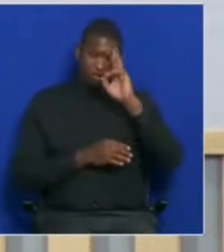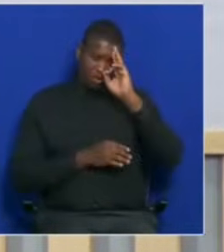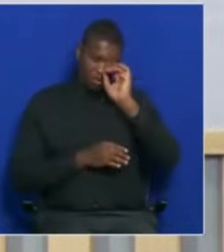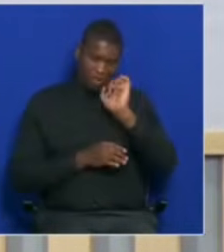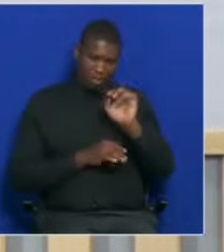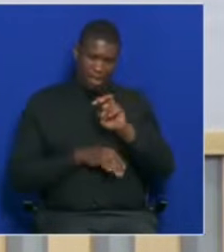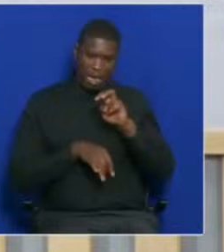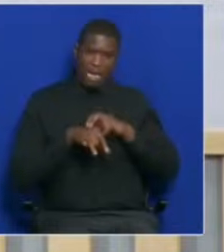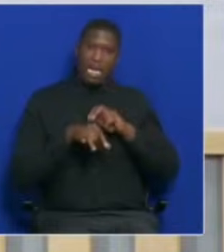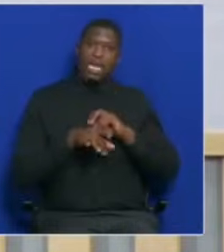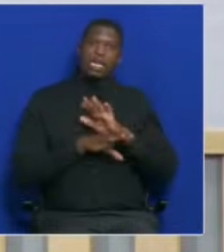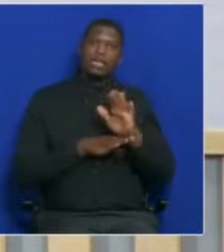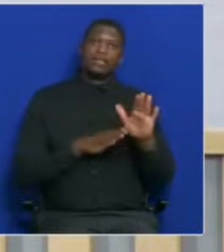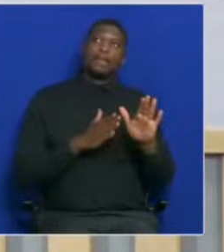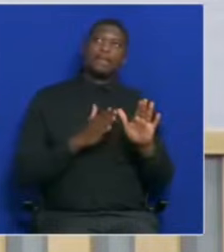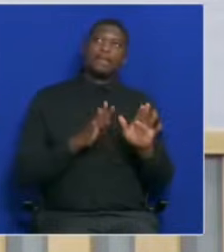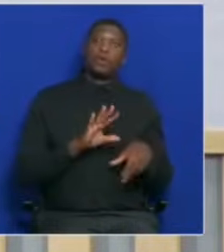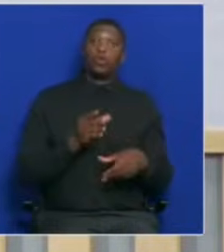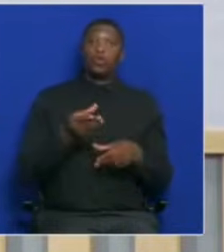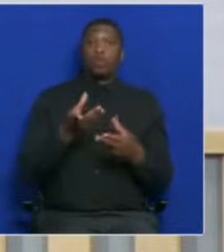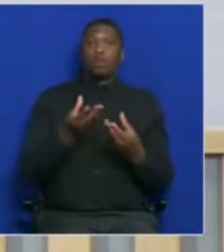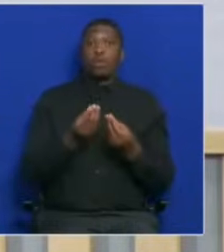a meeting with IGI.